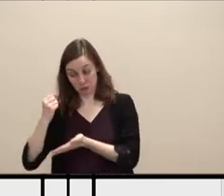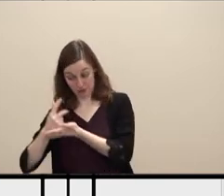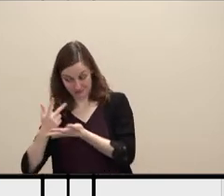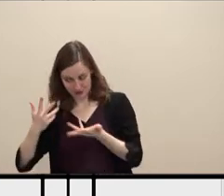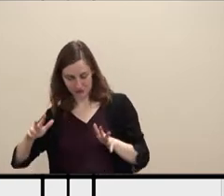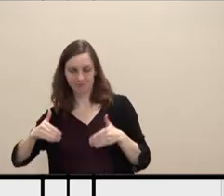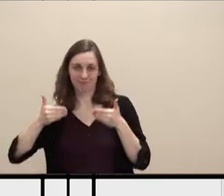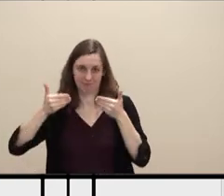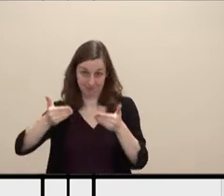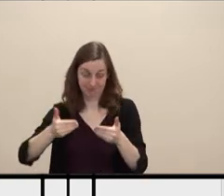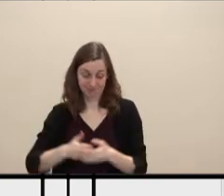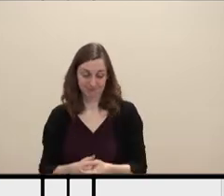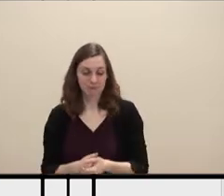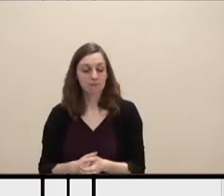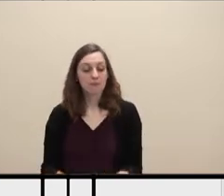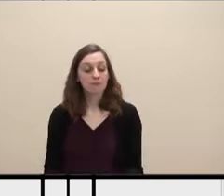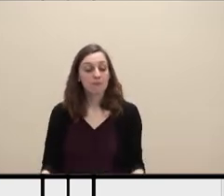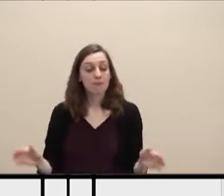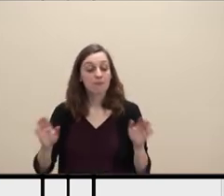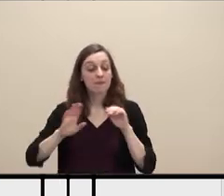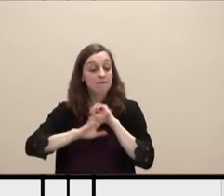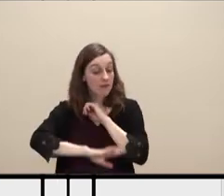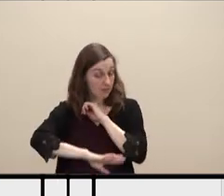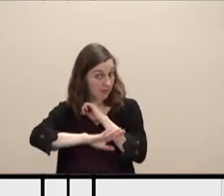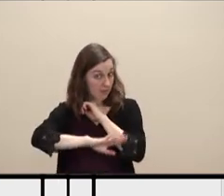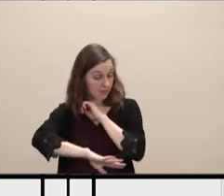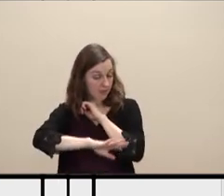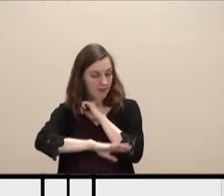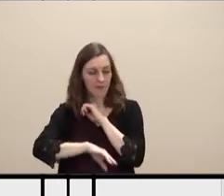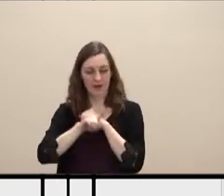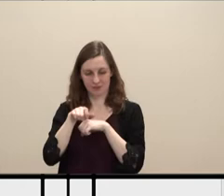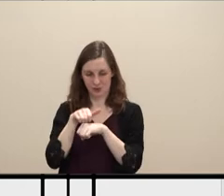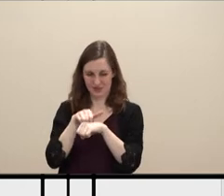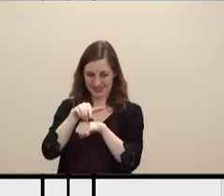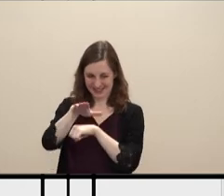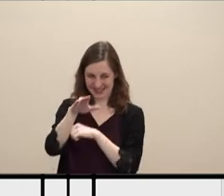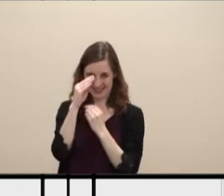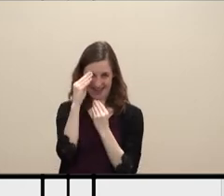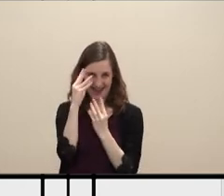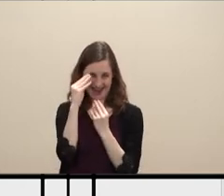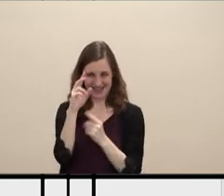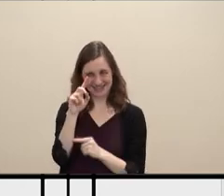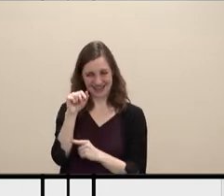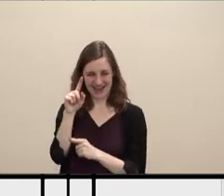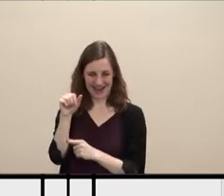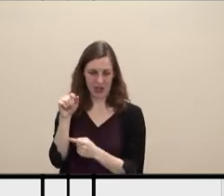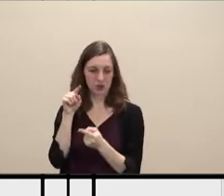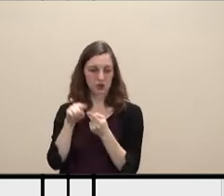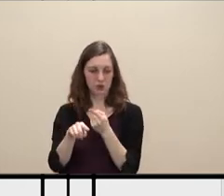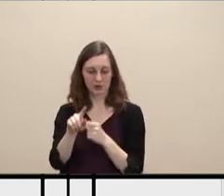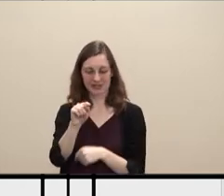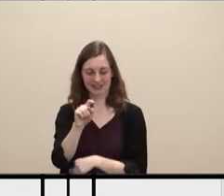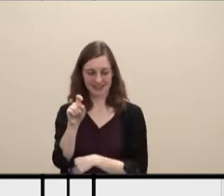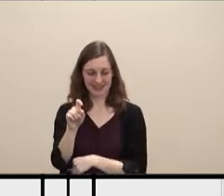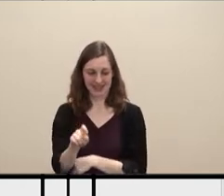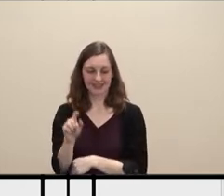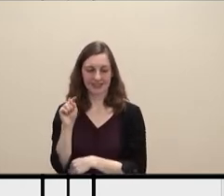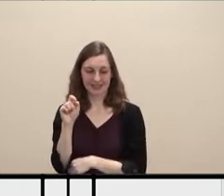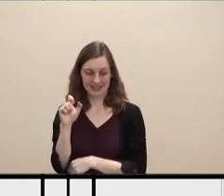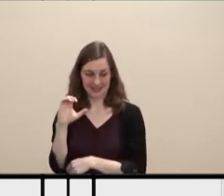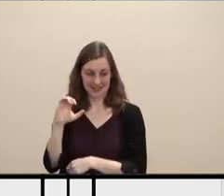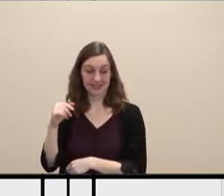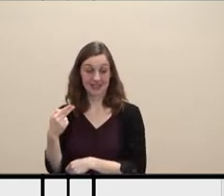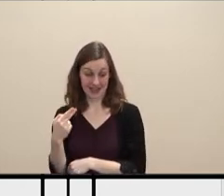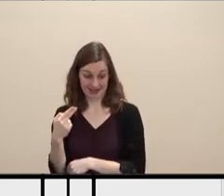In the fall, we will have to send our data to Texas Tech for this school year. And then we will have data that will give